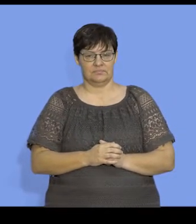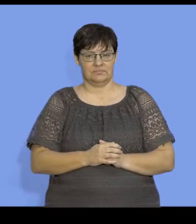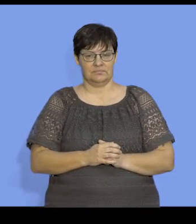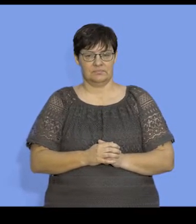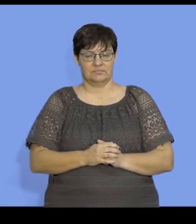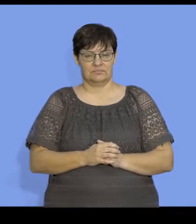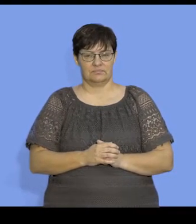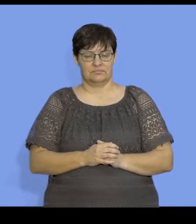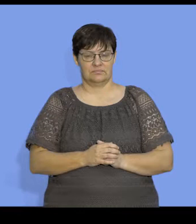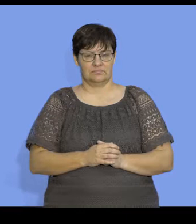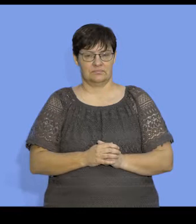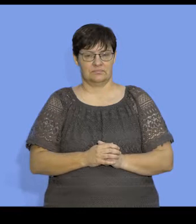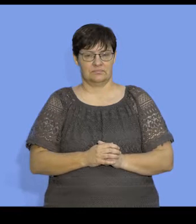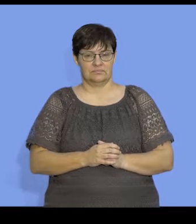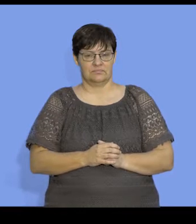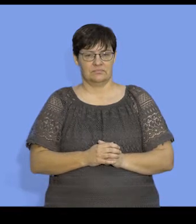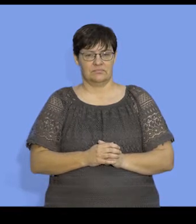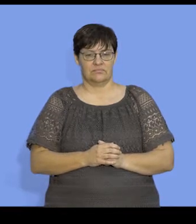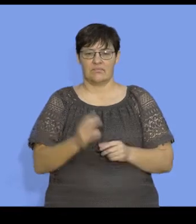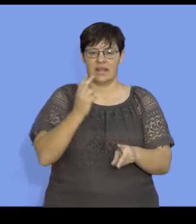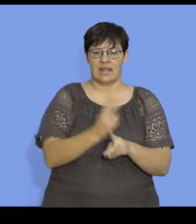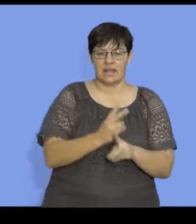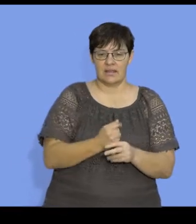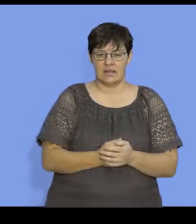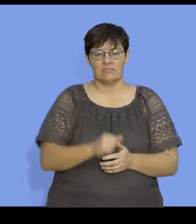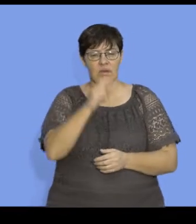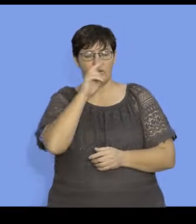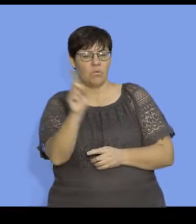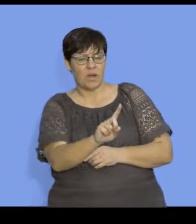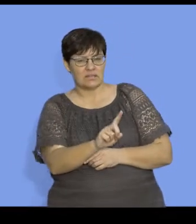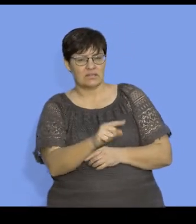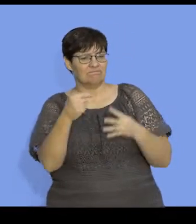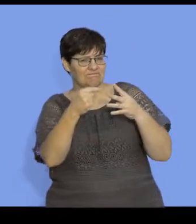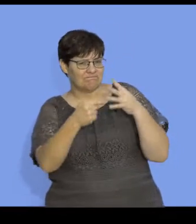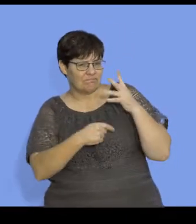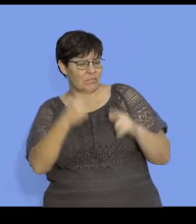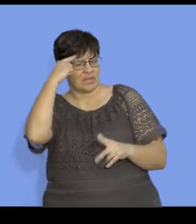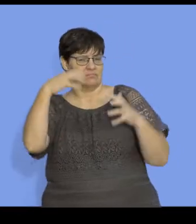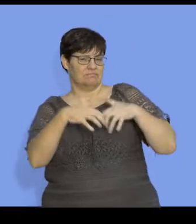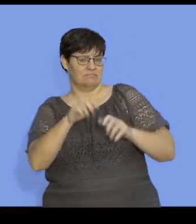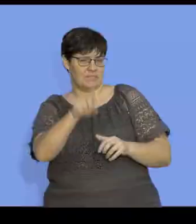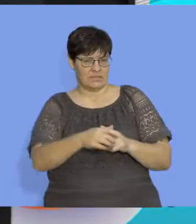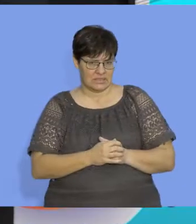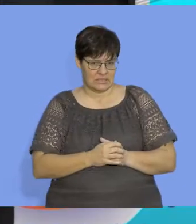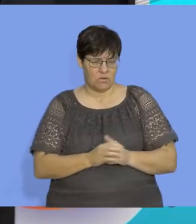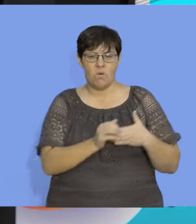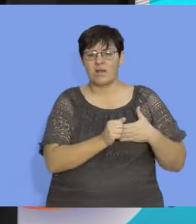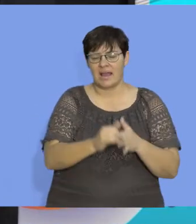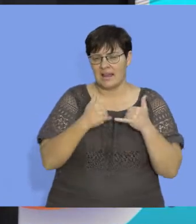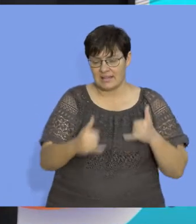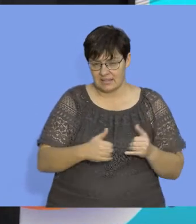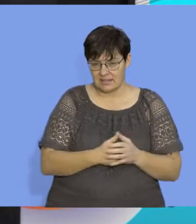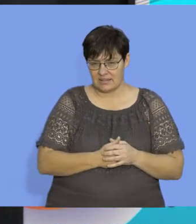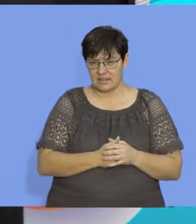Once again, we're looking at items that we need to consider or guidelines when we are drawing up the